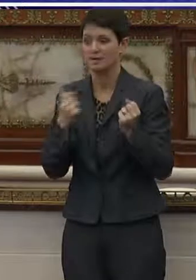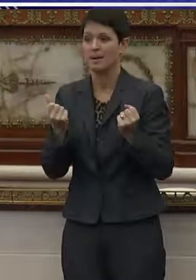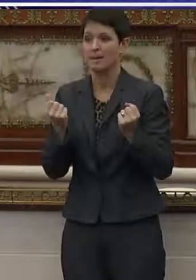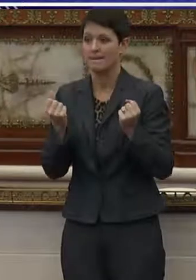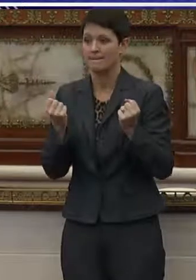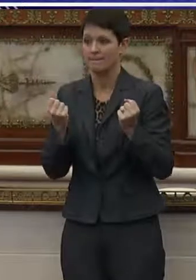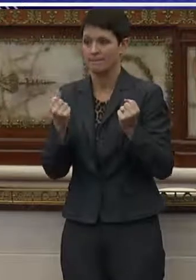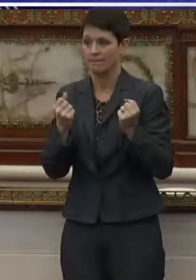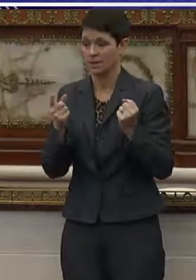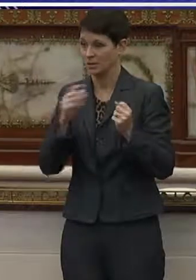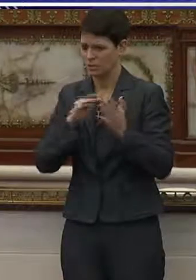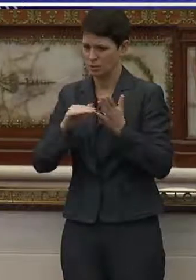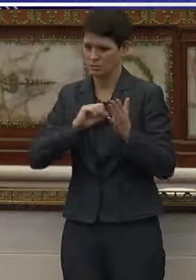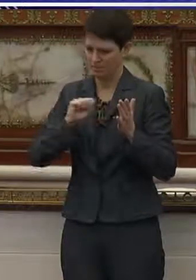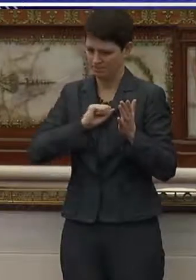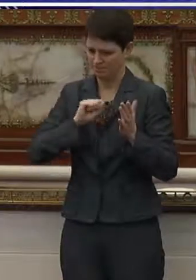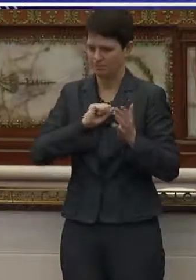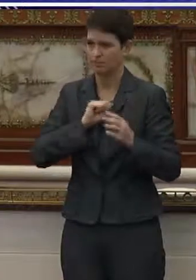the,